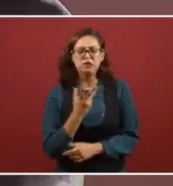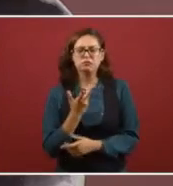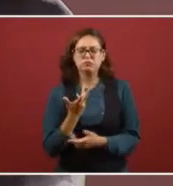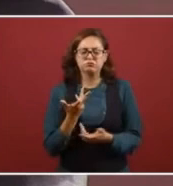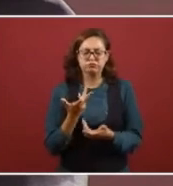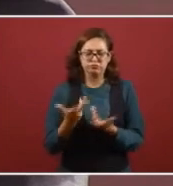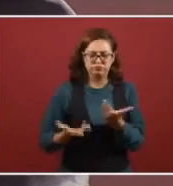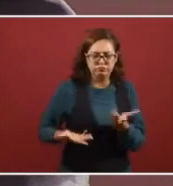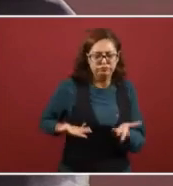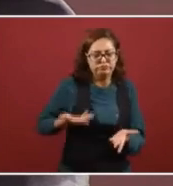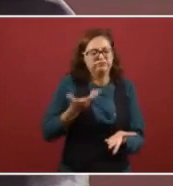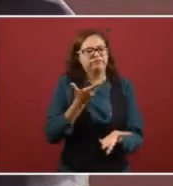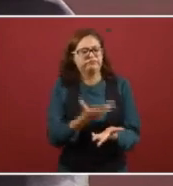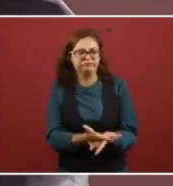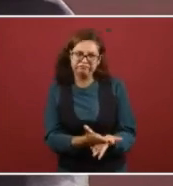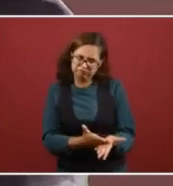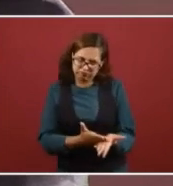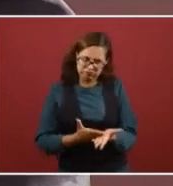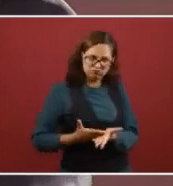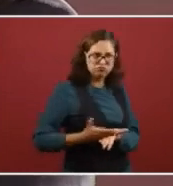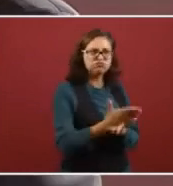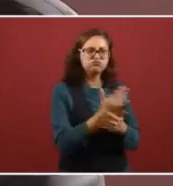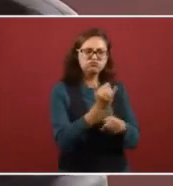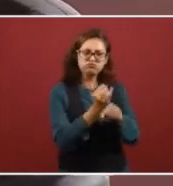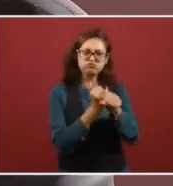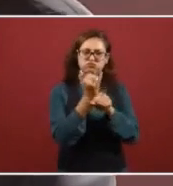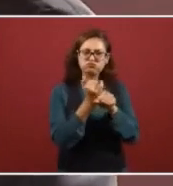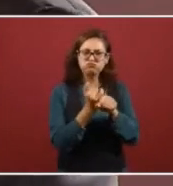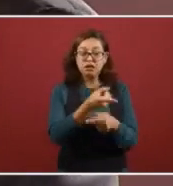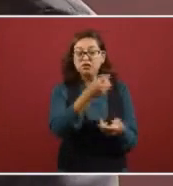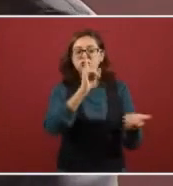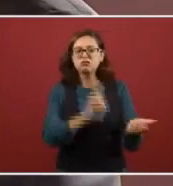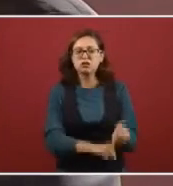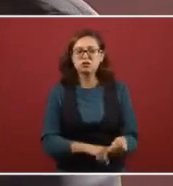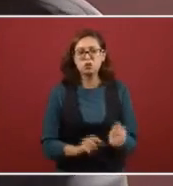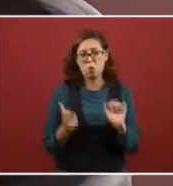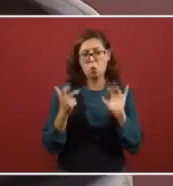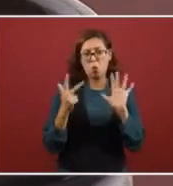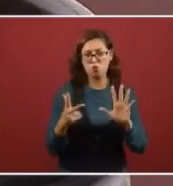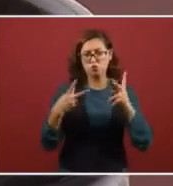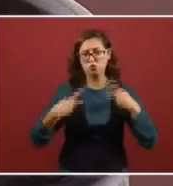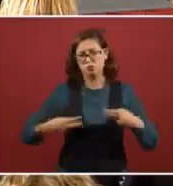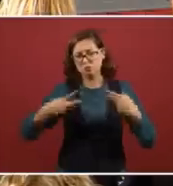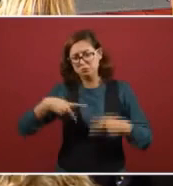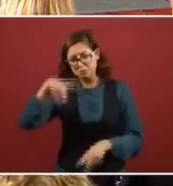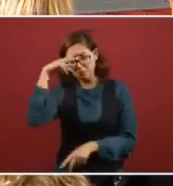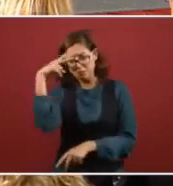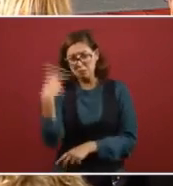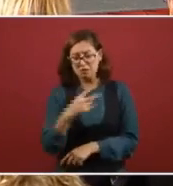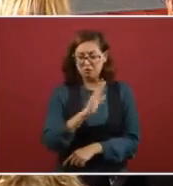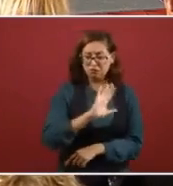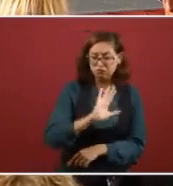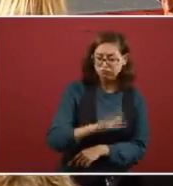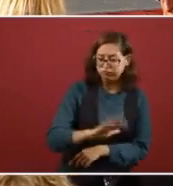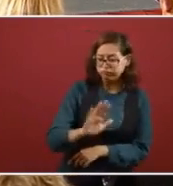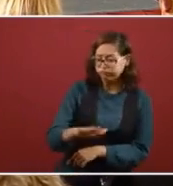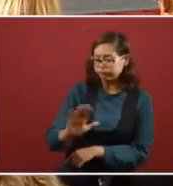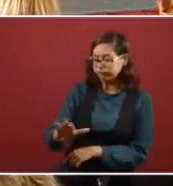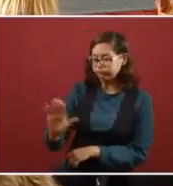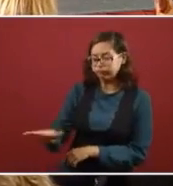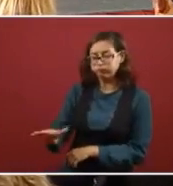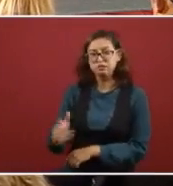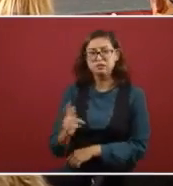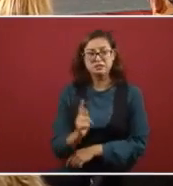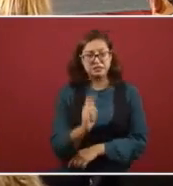regarding that, due to the loss of life of 8 Mexicans in America. So